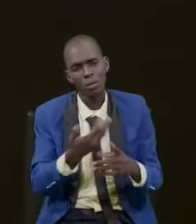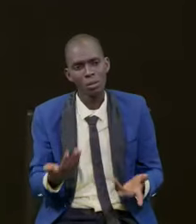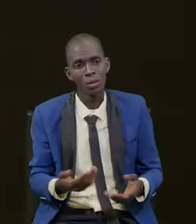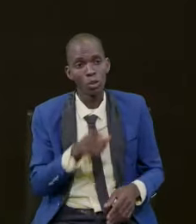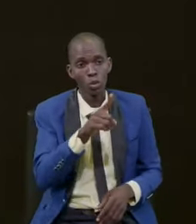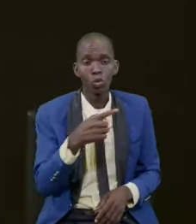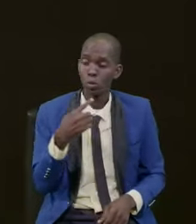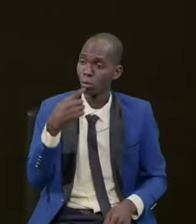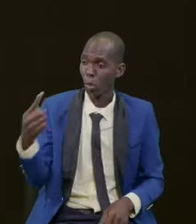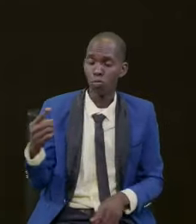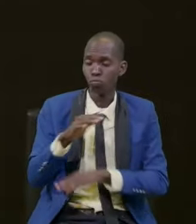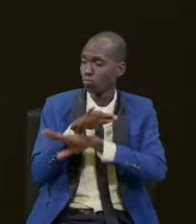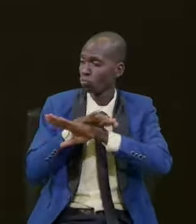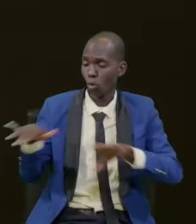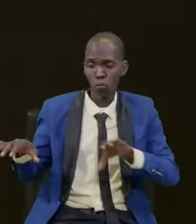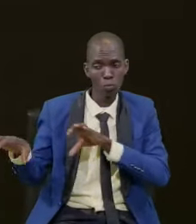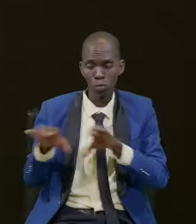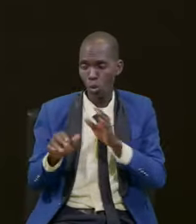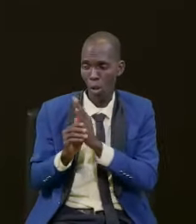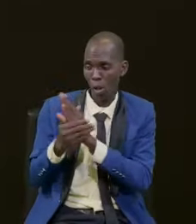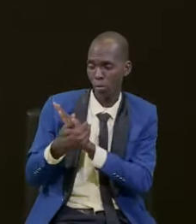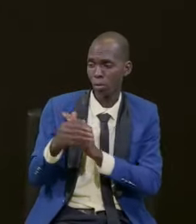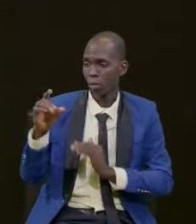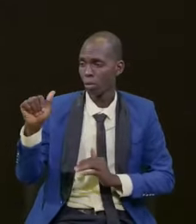should not commit adultery,